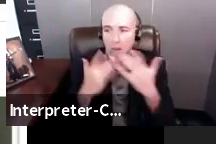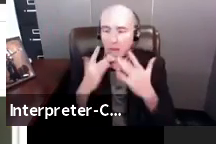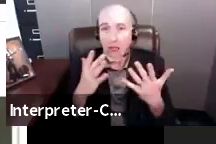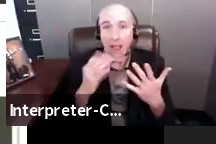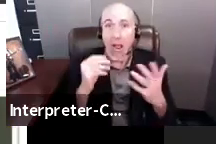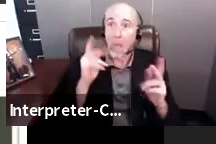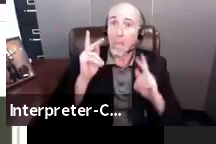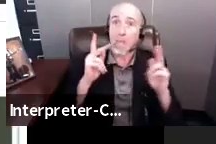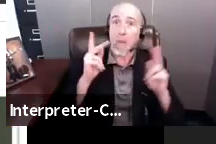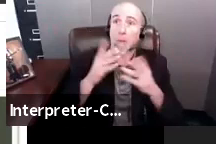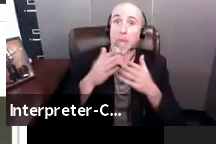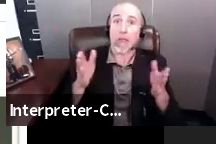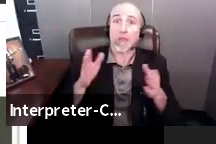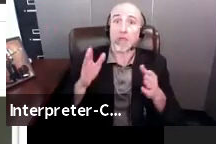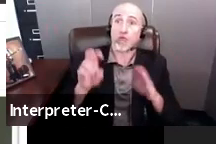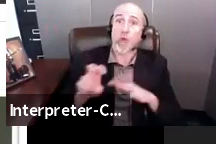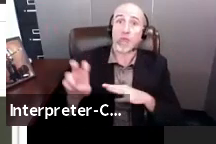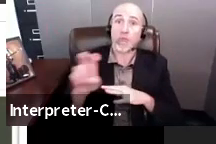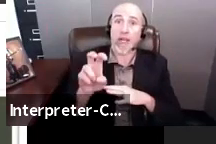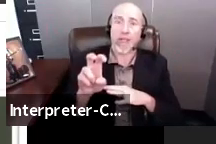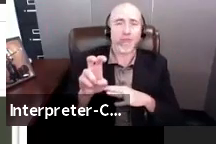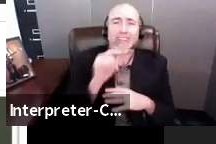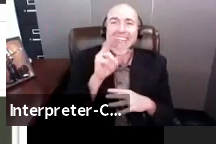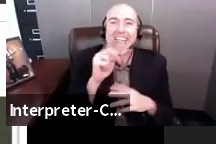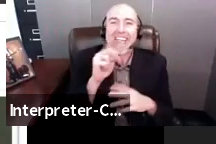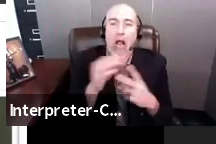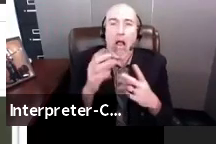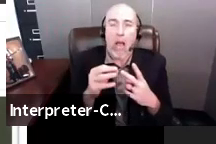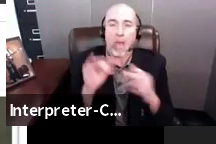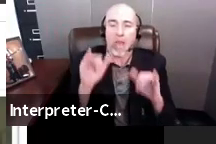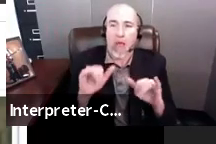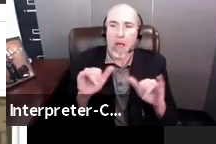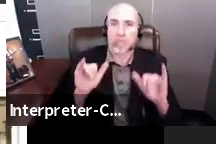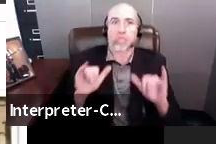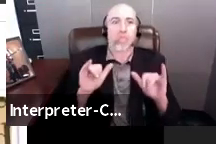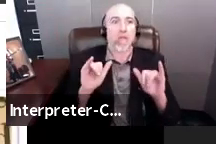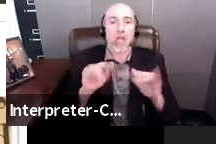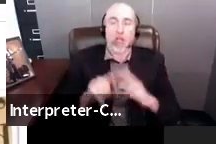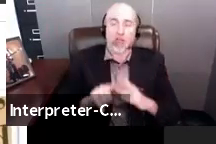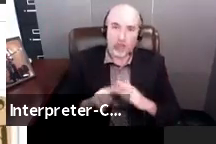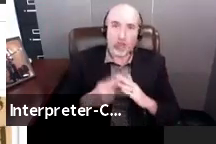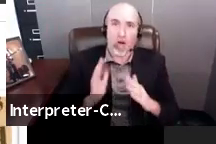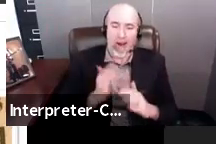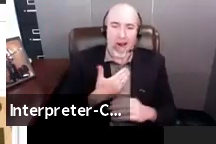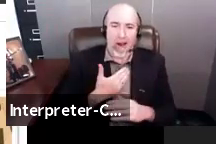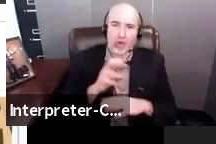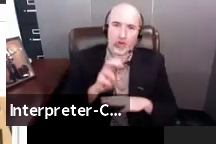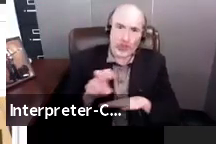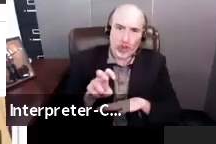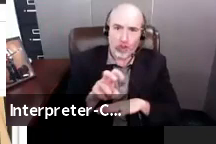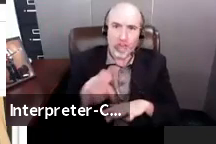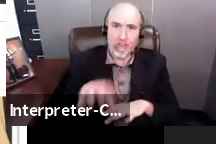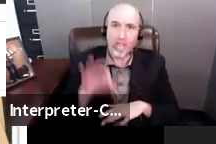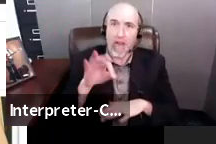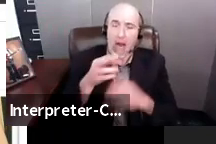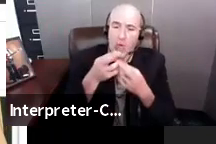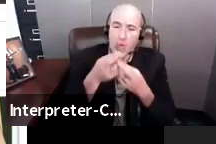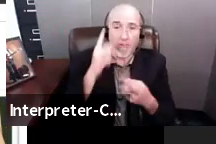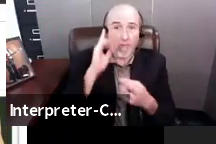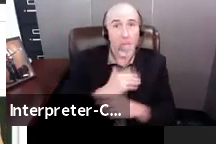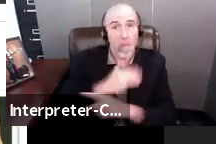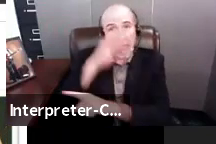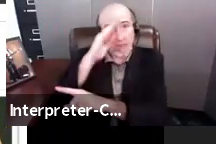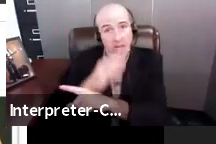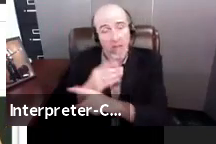an option. This was an eye-opening and kick-started our journey to find resources for my son, as well as